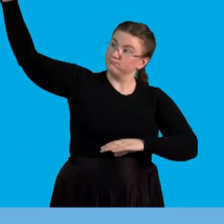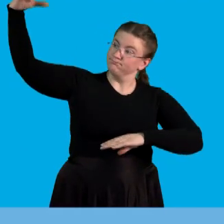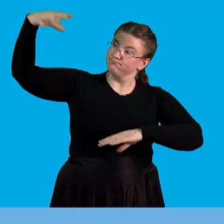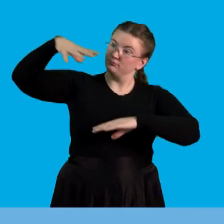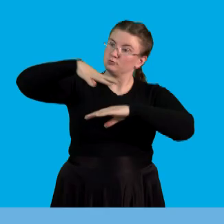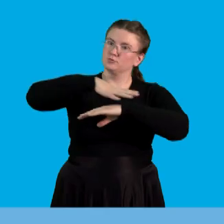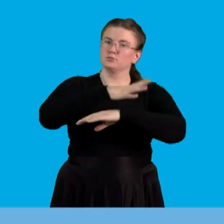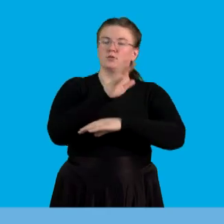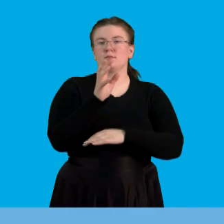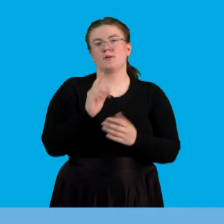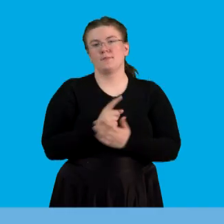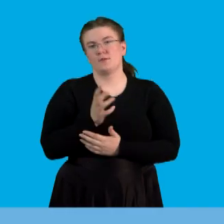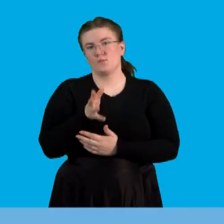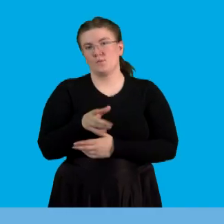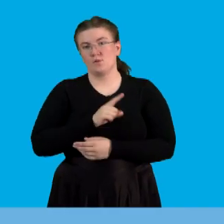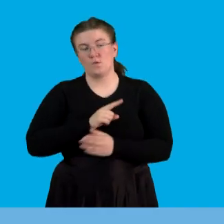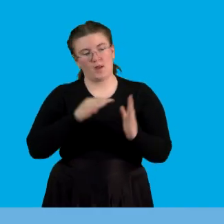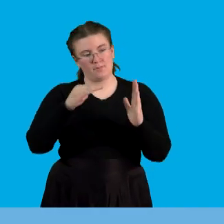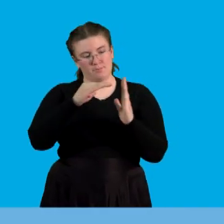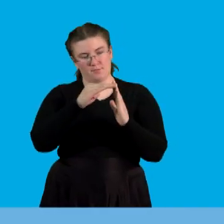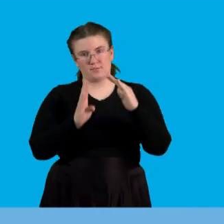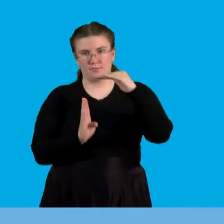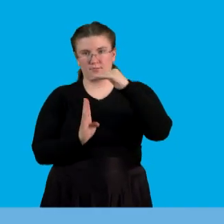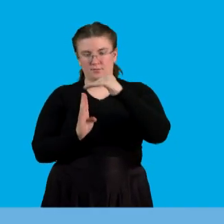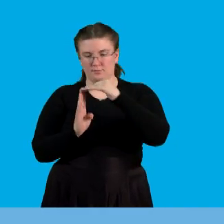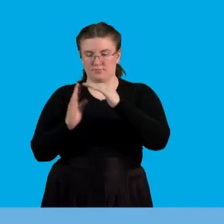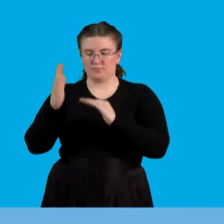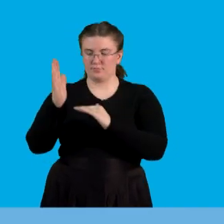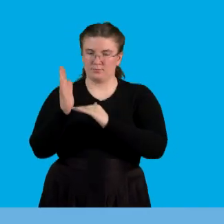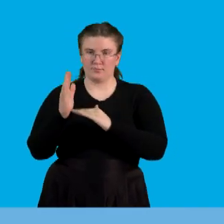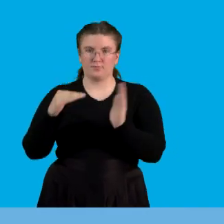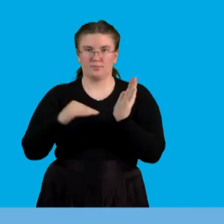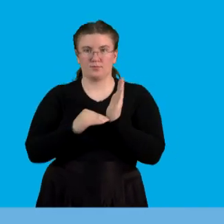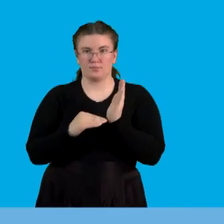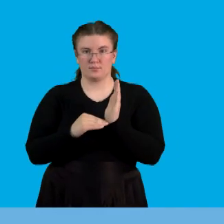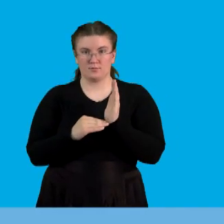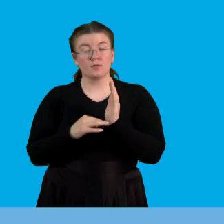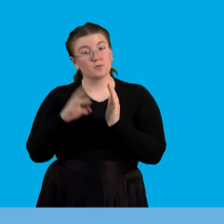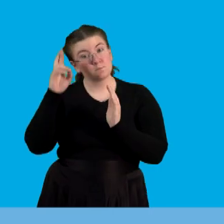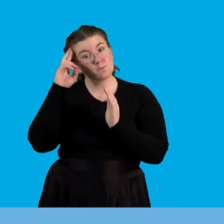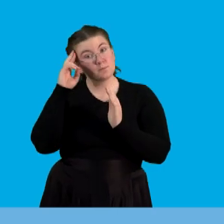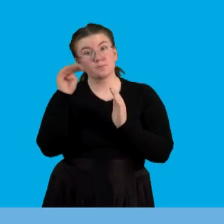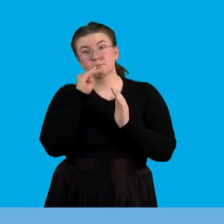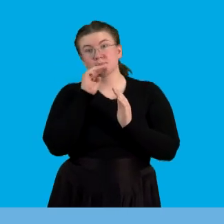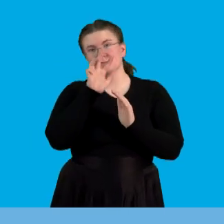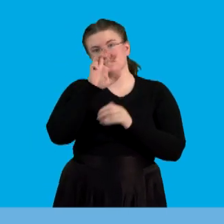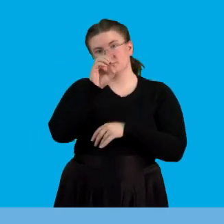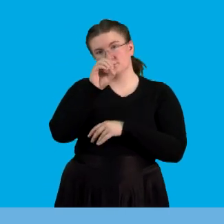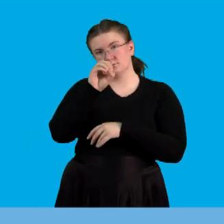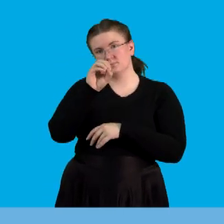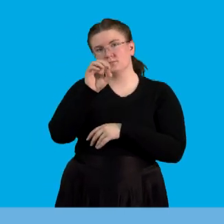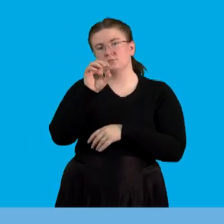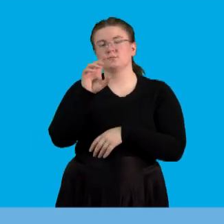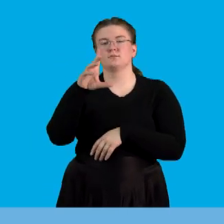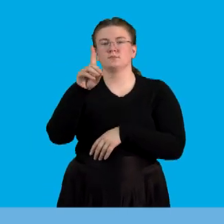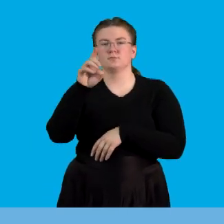entering at right angles. Remember, right angles meaning that it is perpendicular or it is at 90 degrees, as we can